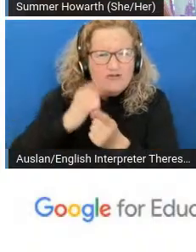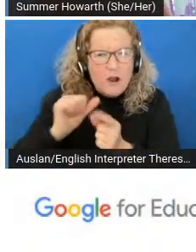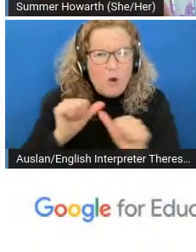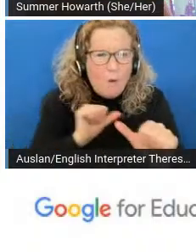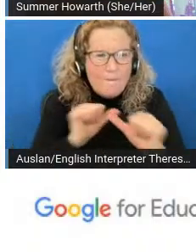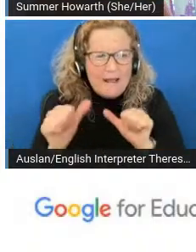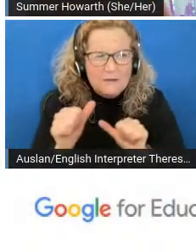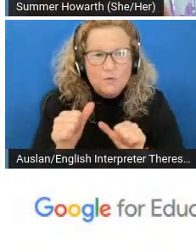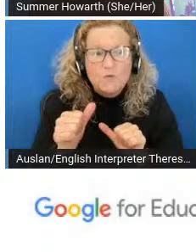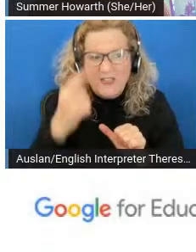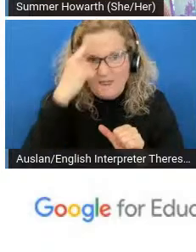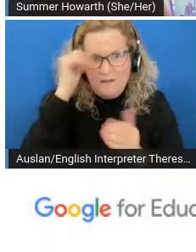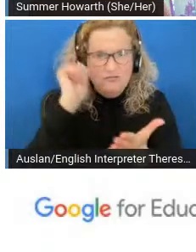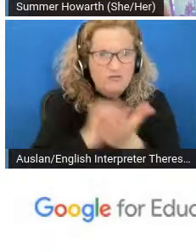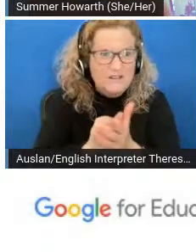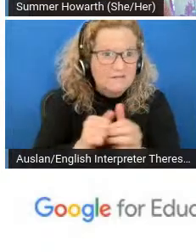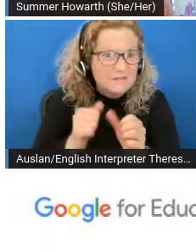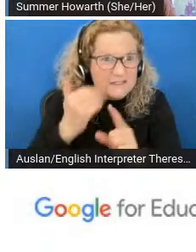temperature might be.